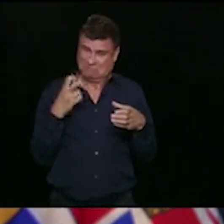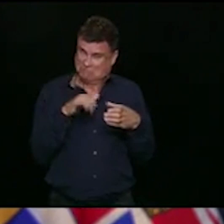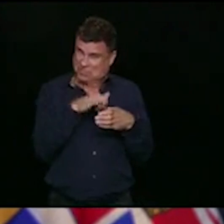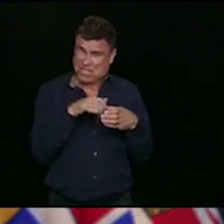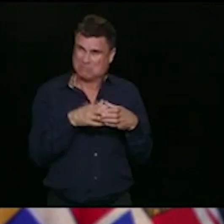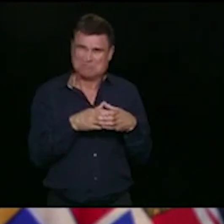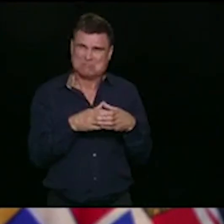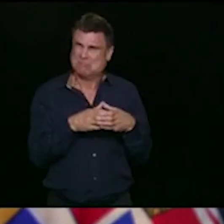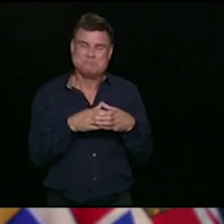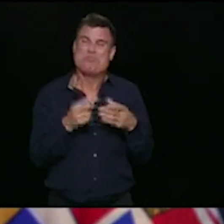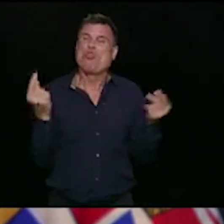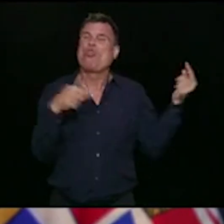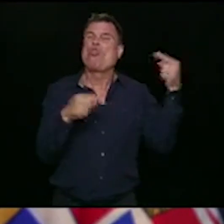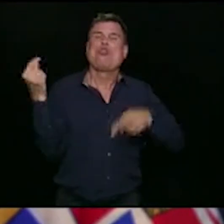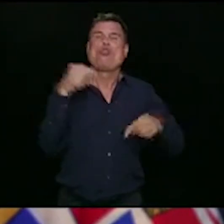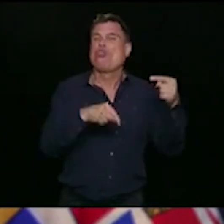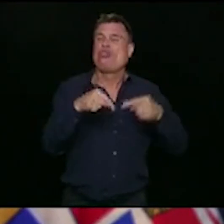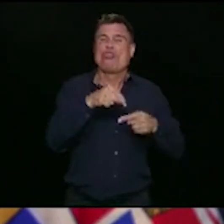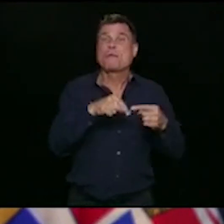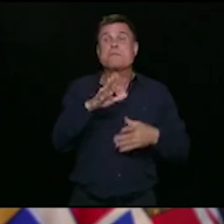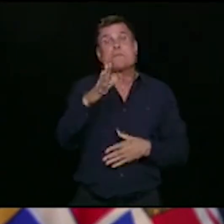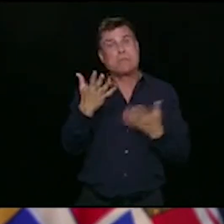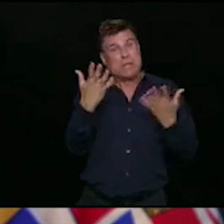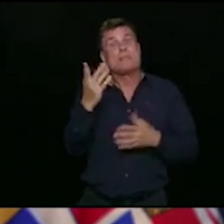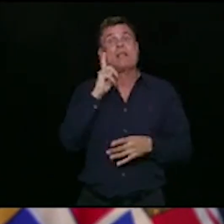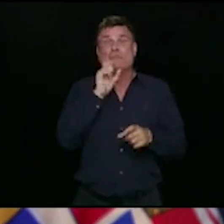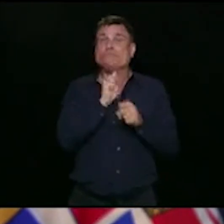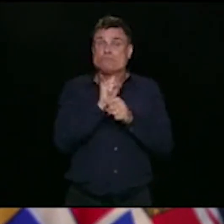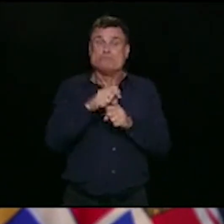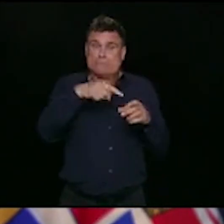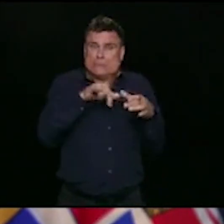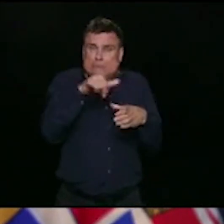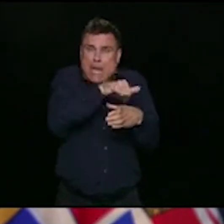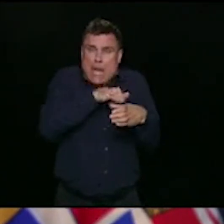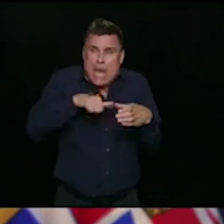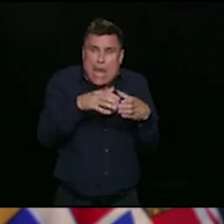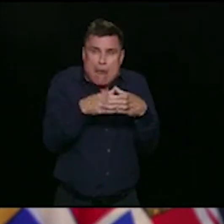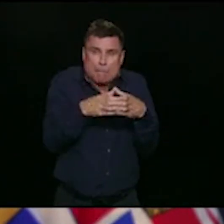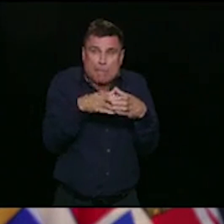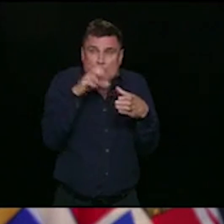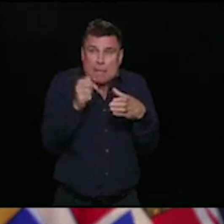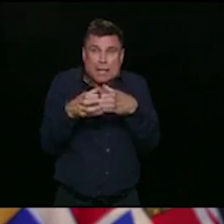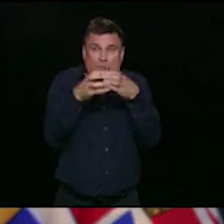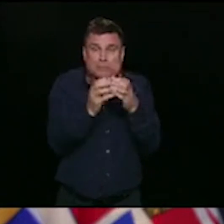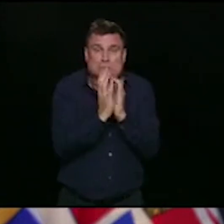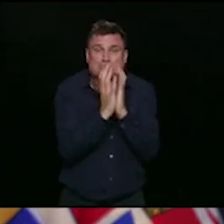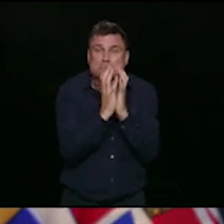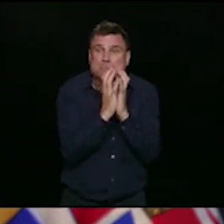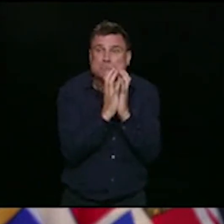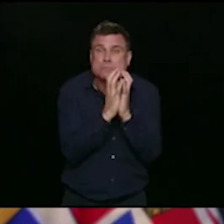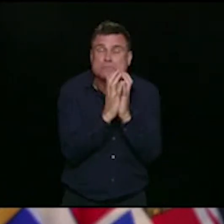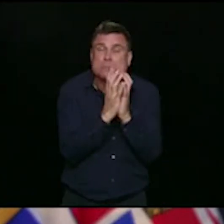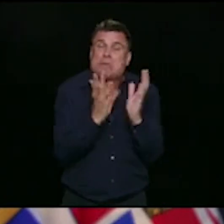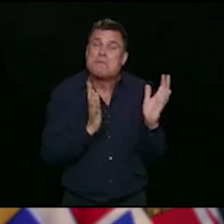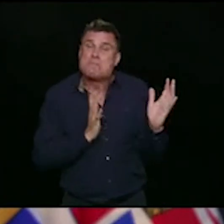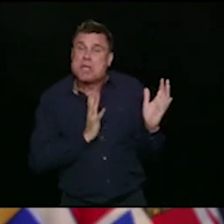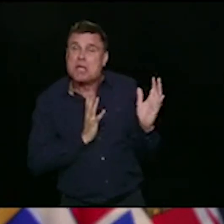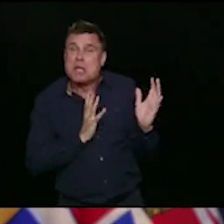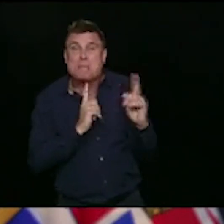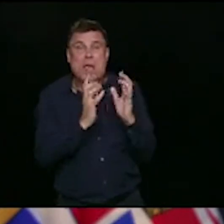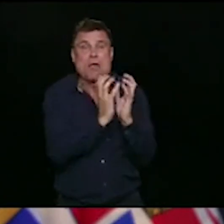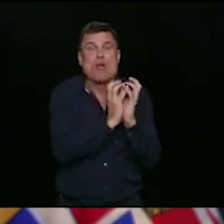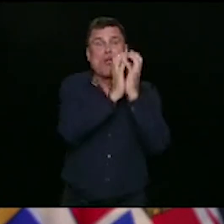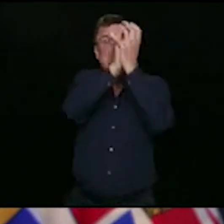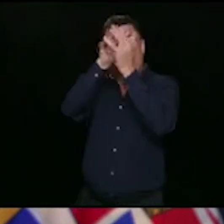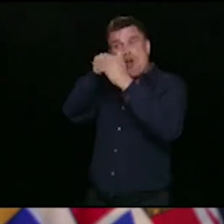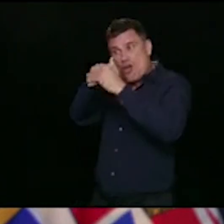and our bylaw officers and our public health inspectors are working together to support businesses in being able to